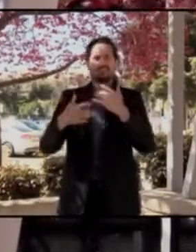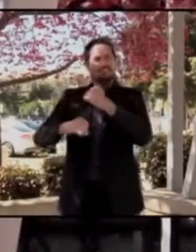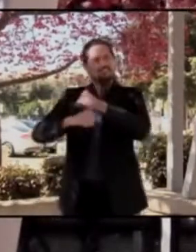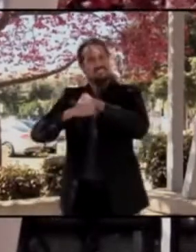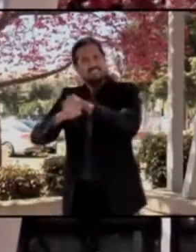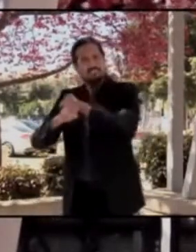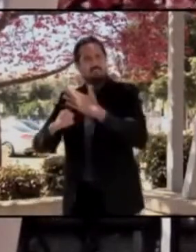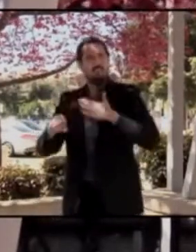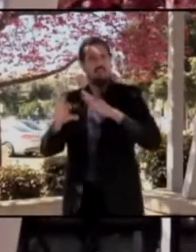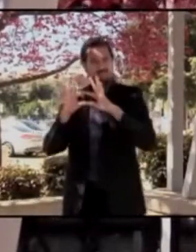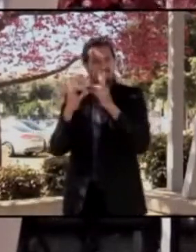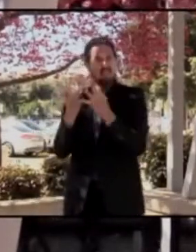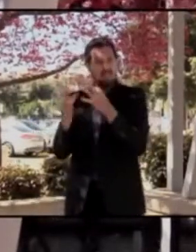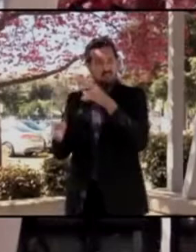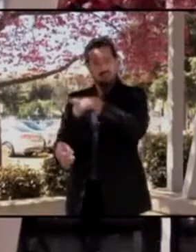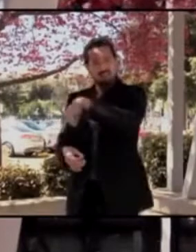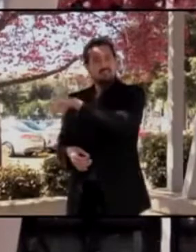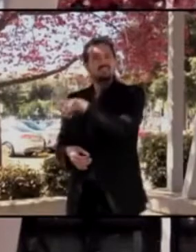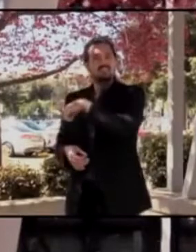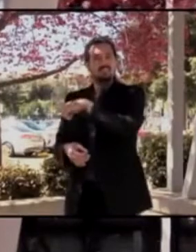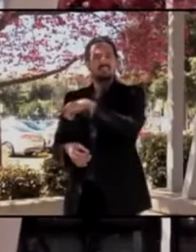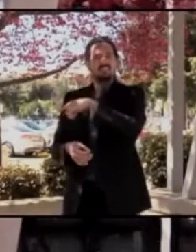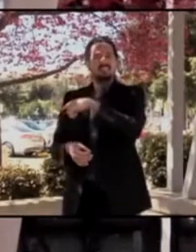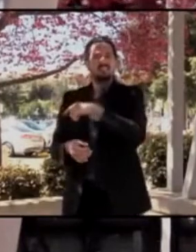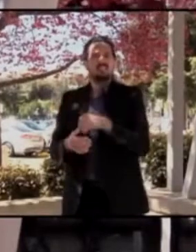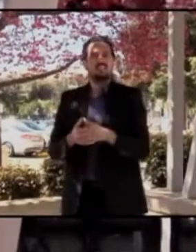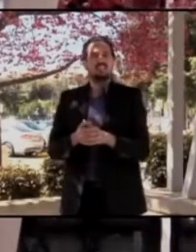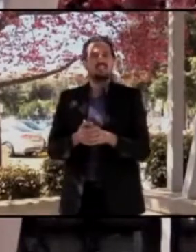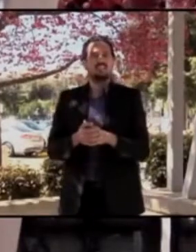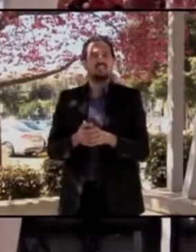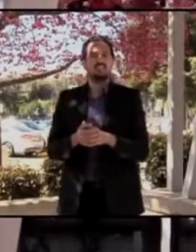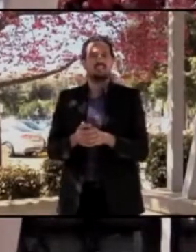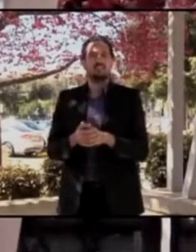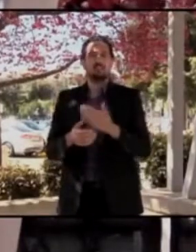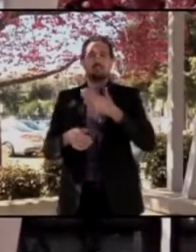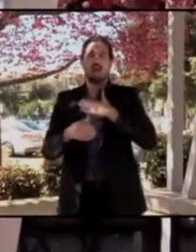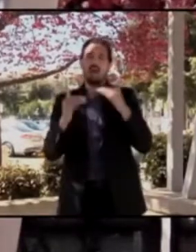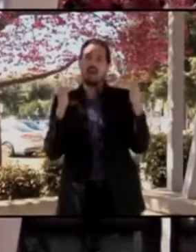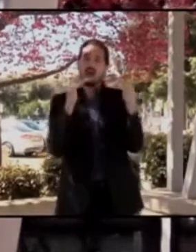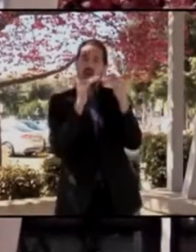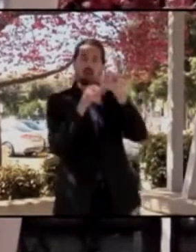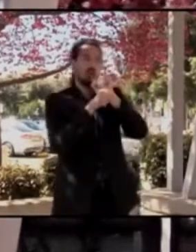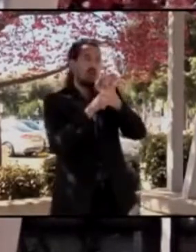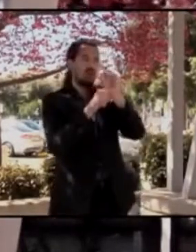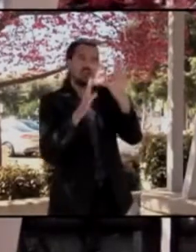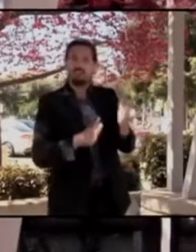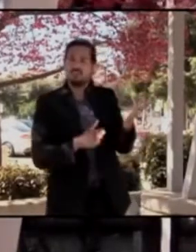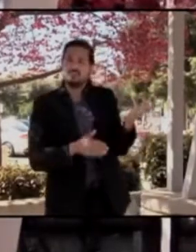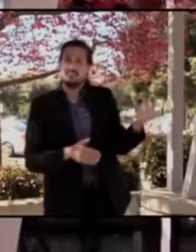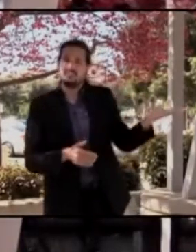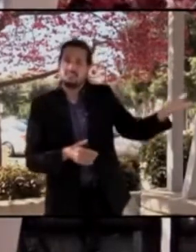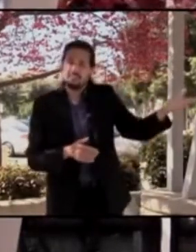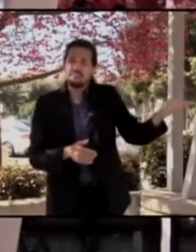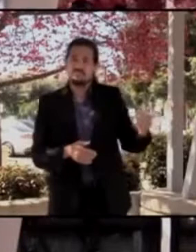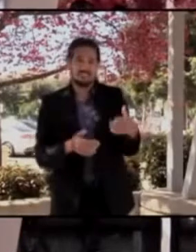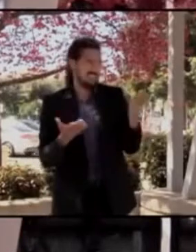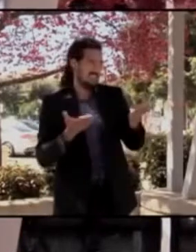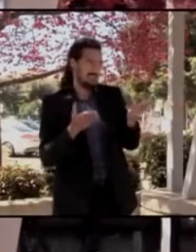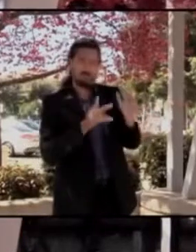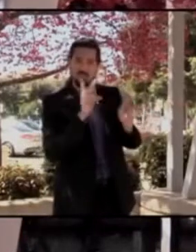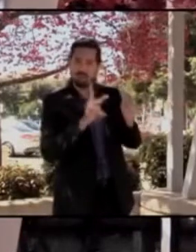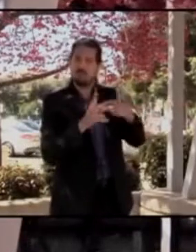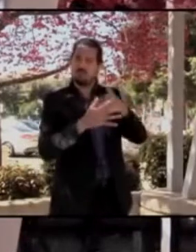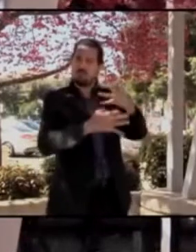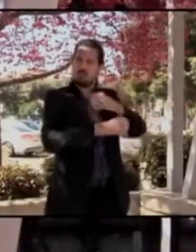time. I didn't want to introduce the virus to my loved ones right here. I didn't want to introduce the virus to